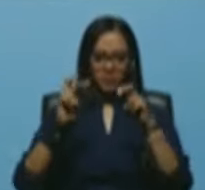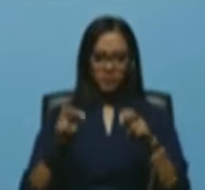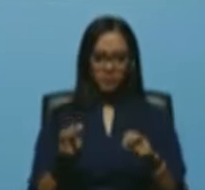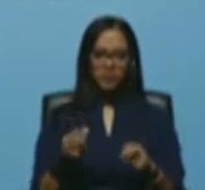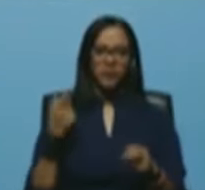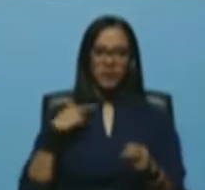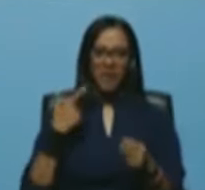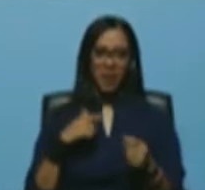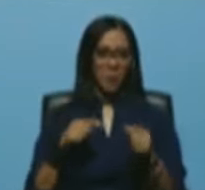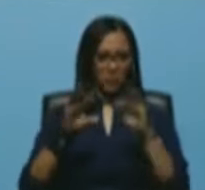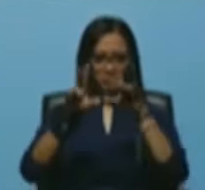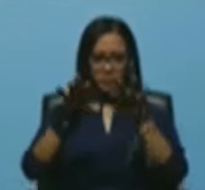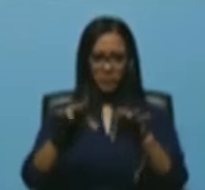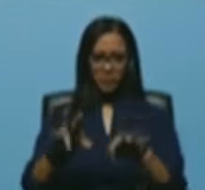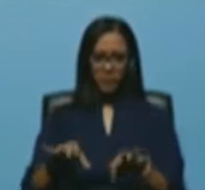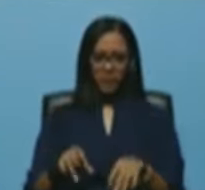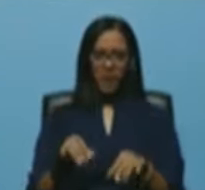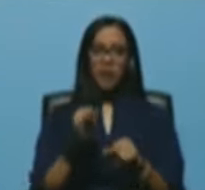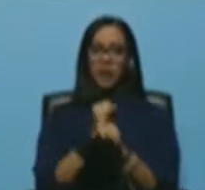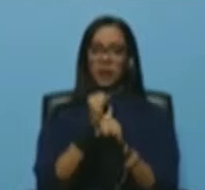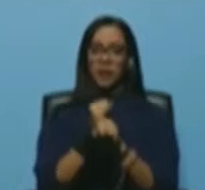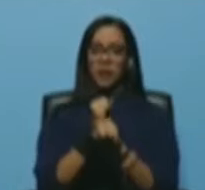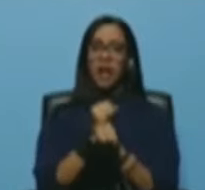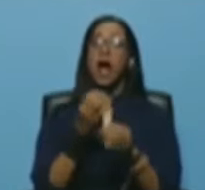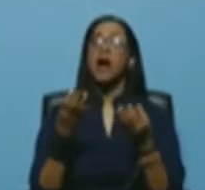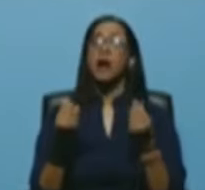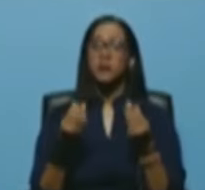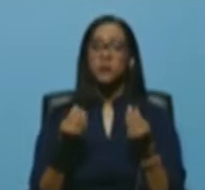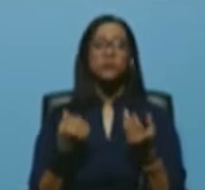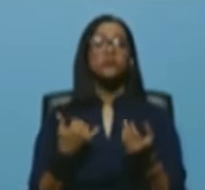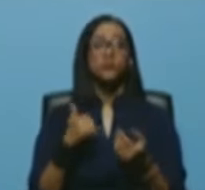taking place. Let's listen.